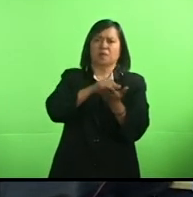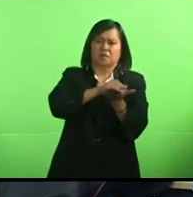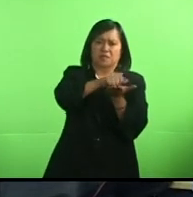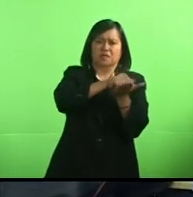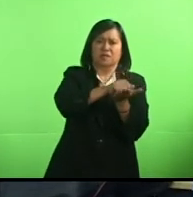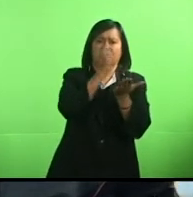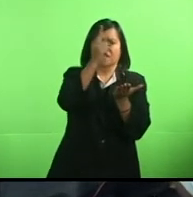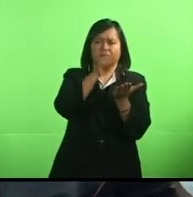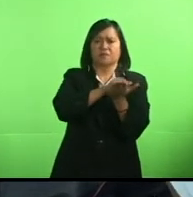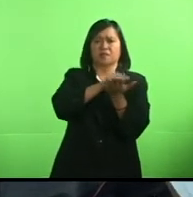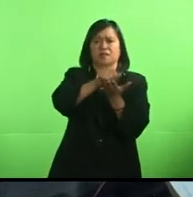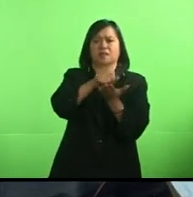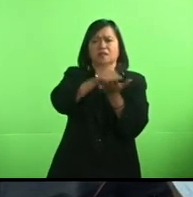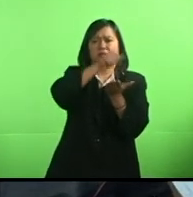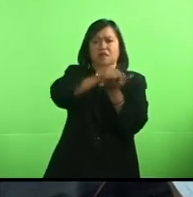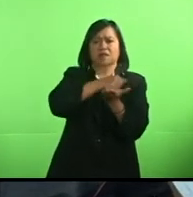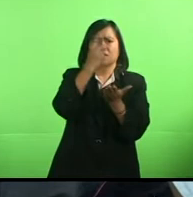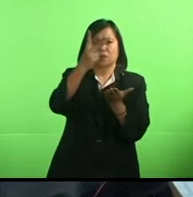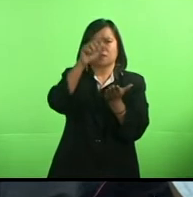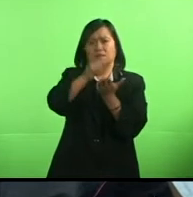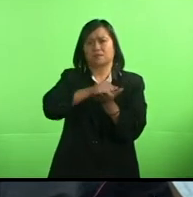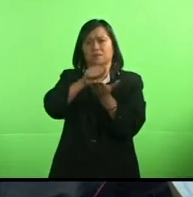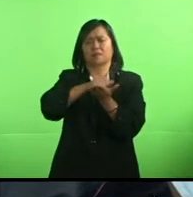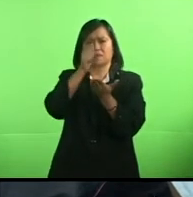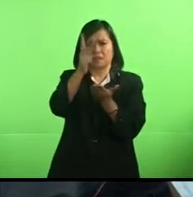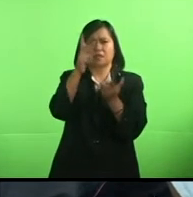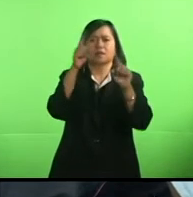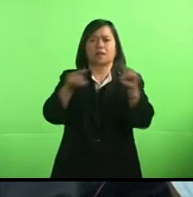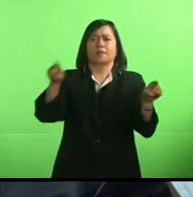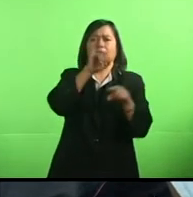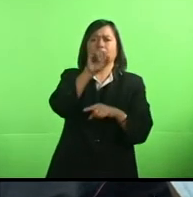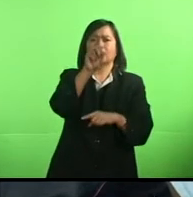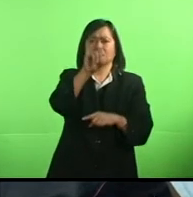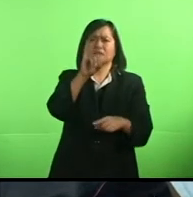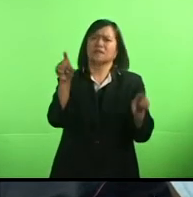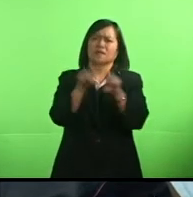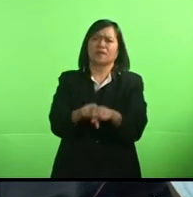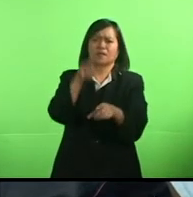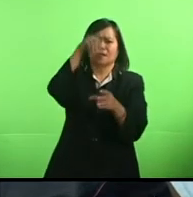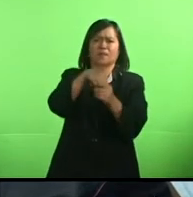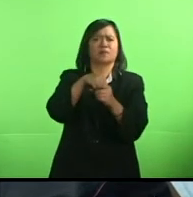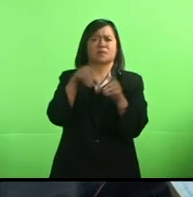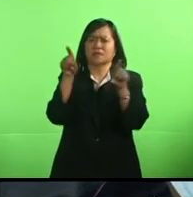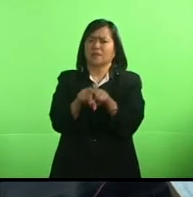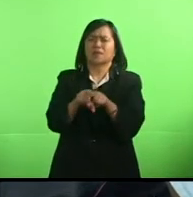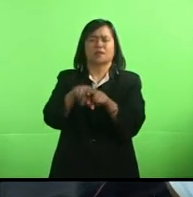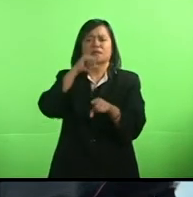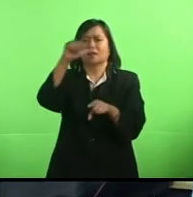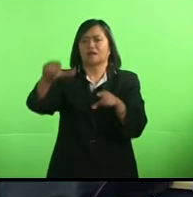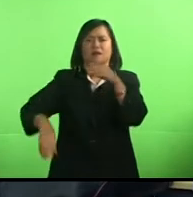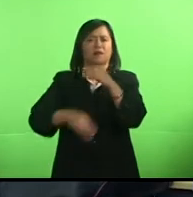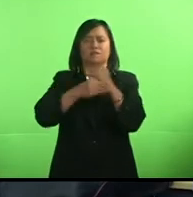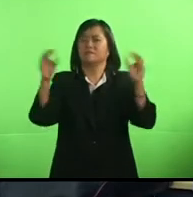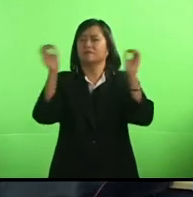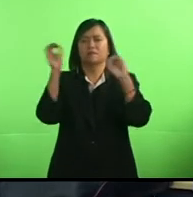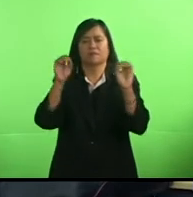kan? Okay? This is the eighth printing. Yours is in July. Mine in March, you see? Ini yours is taking it, but it